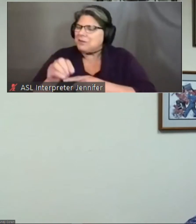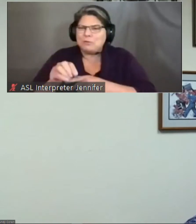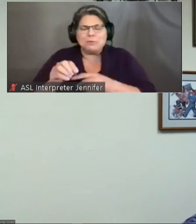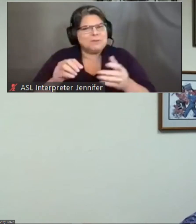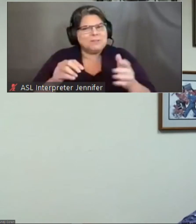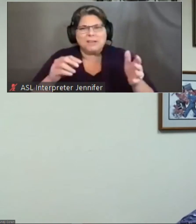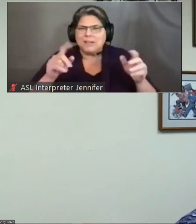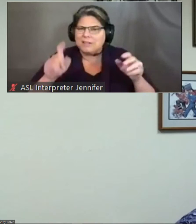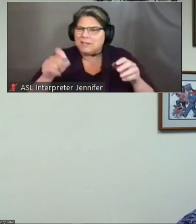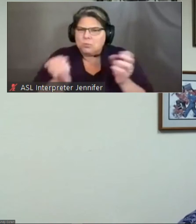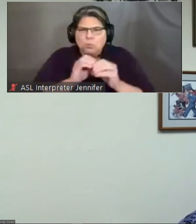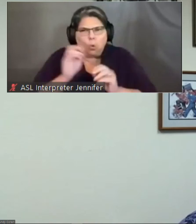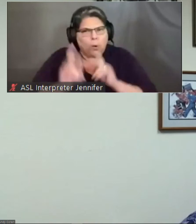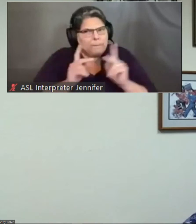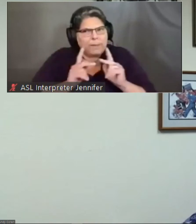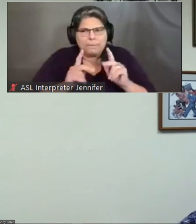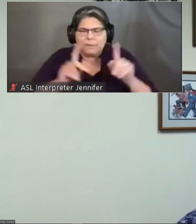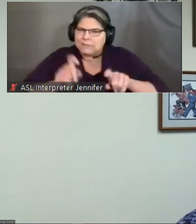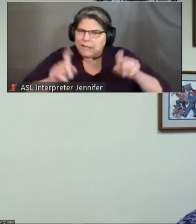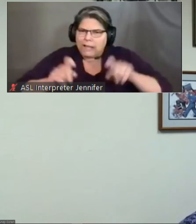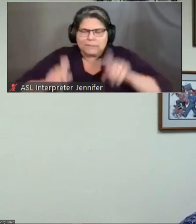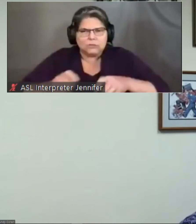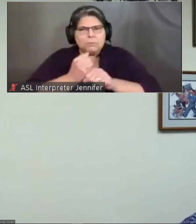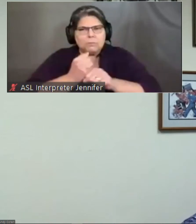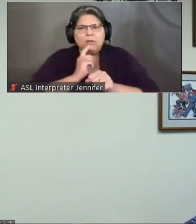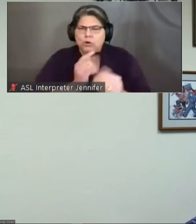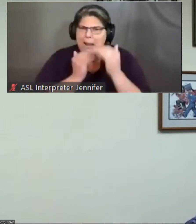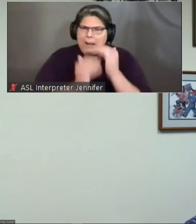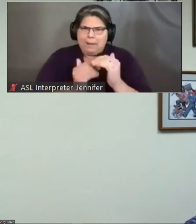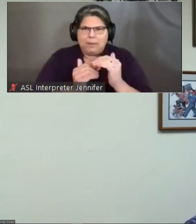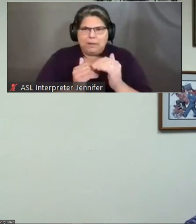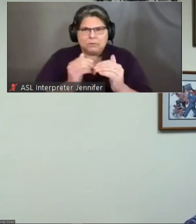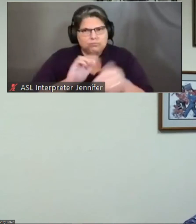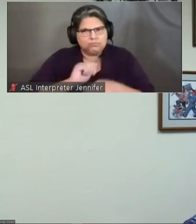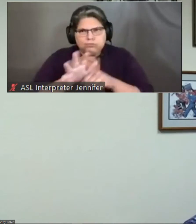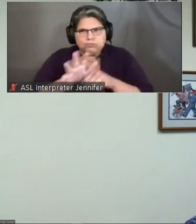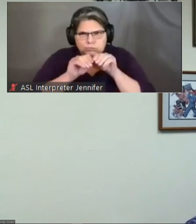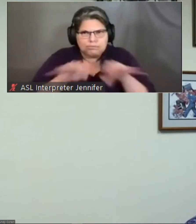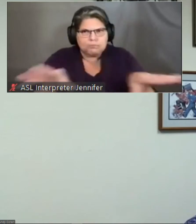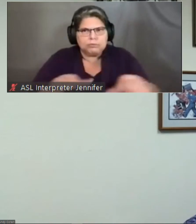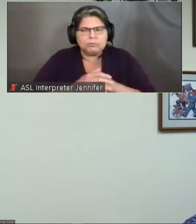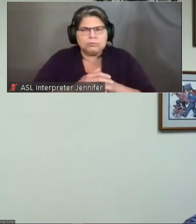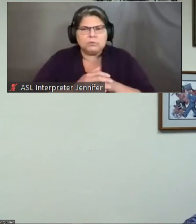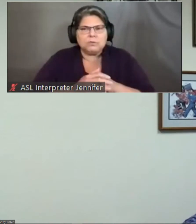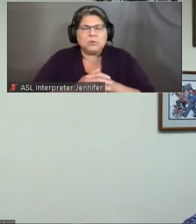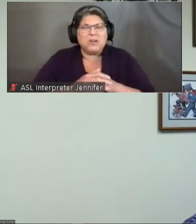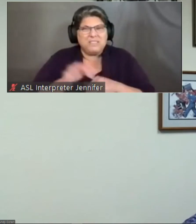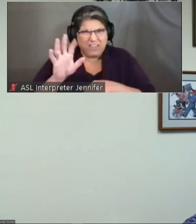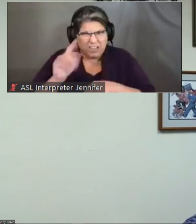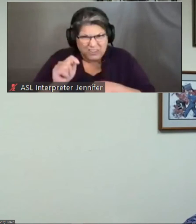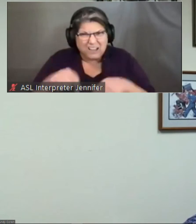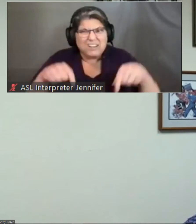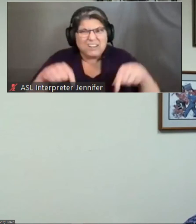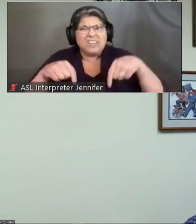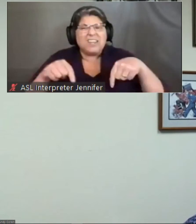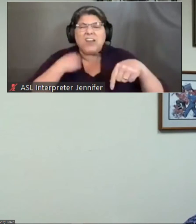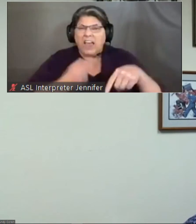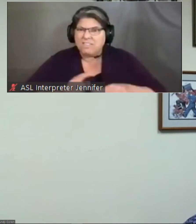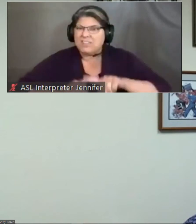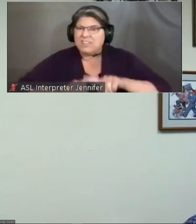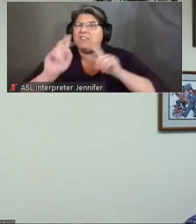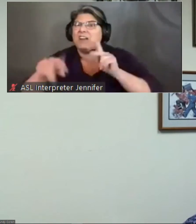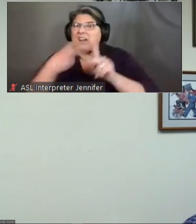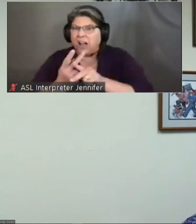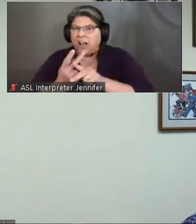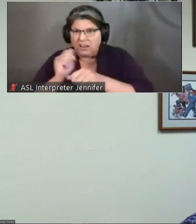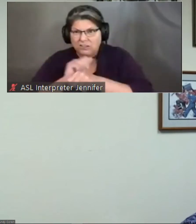help keep this pandemic at bay. We were notified of 4 variants here in Mendocino County that were randomly tested back in